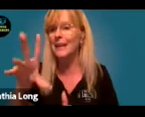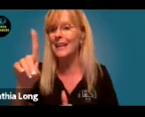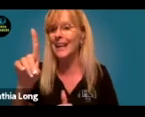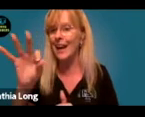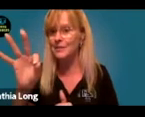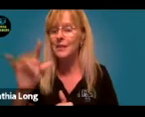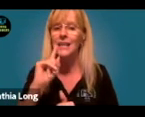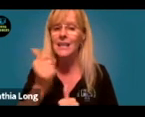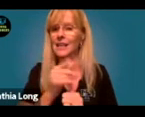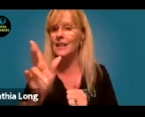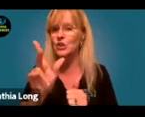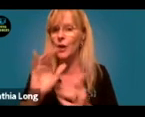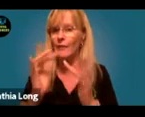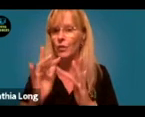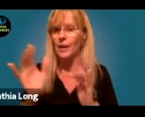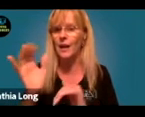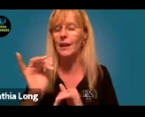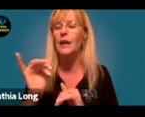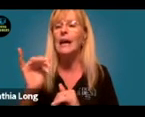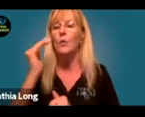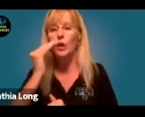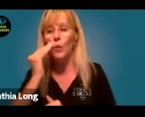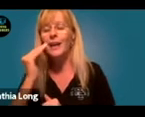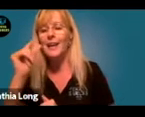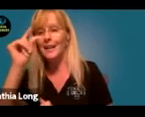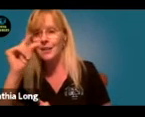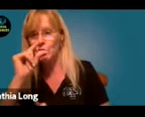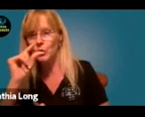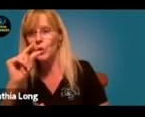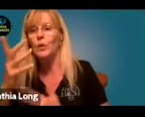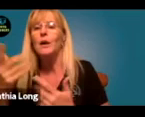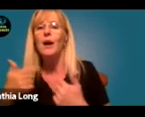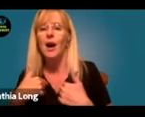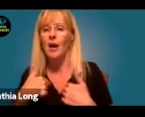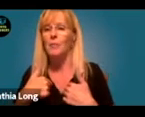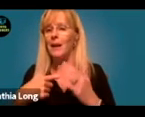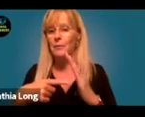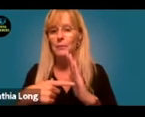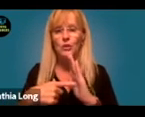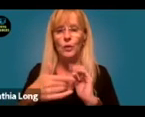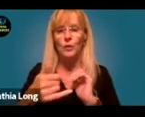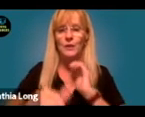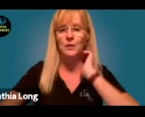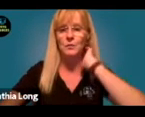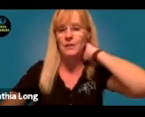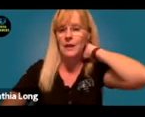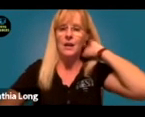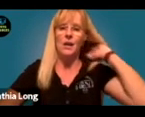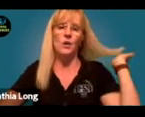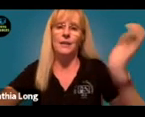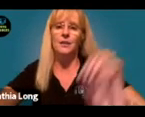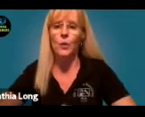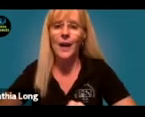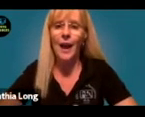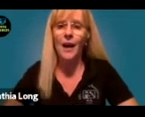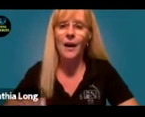your PDFs, anything that you have online. We know we can access Google, but I'm showing you this one.